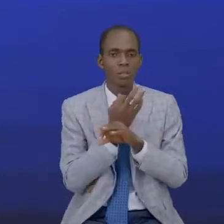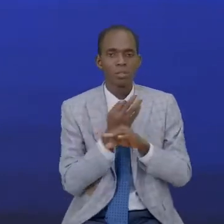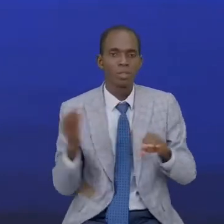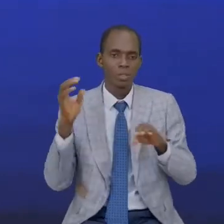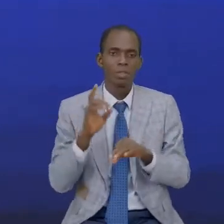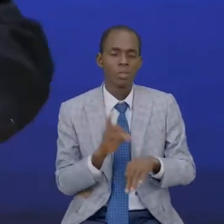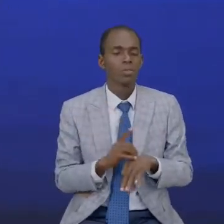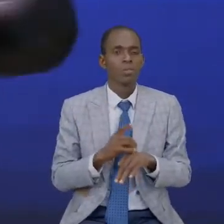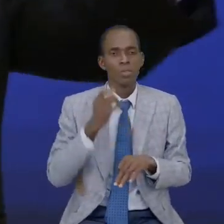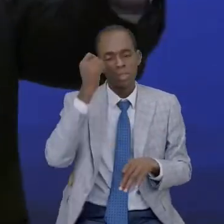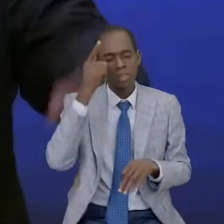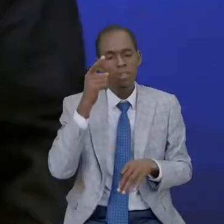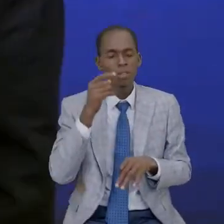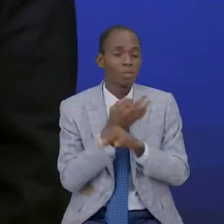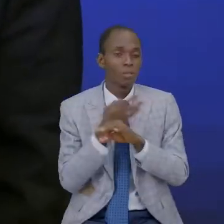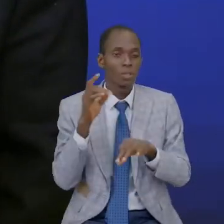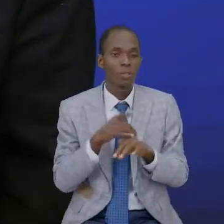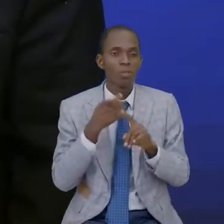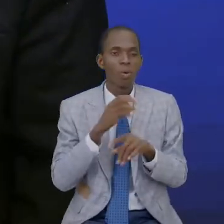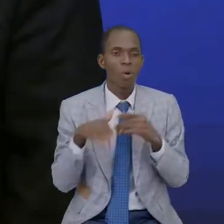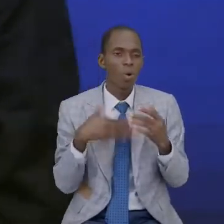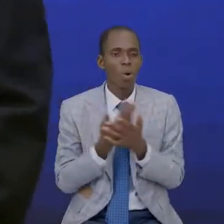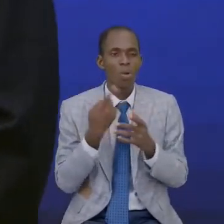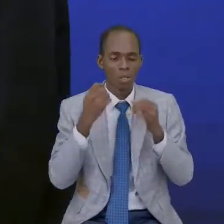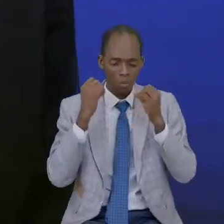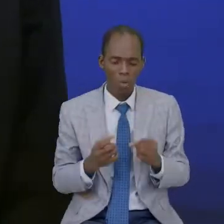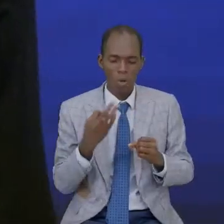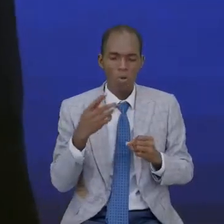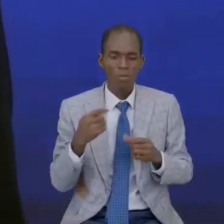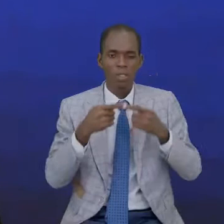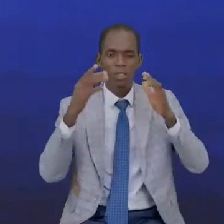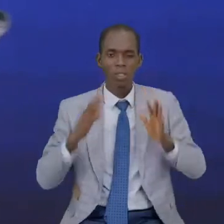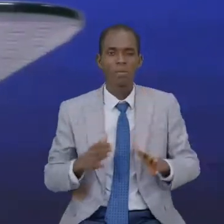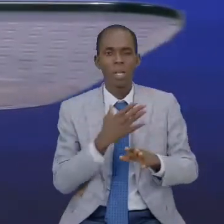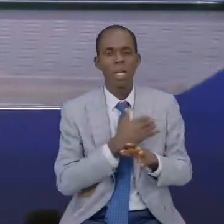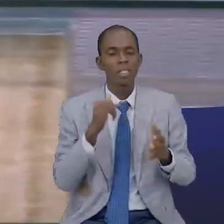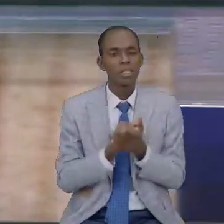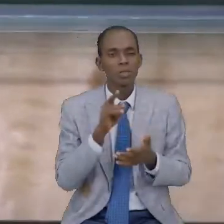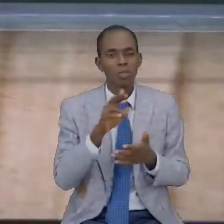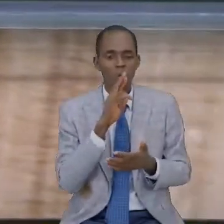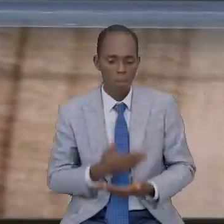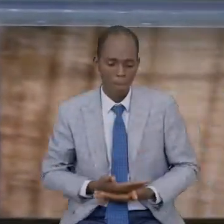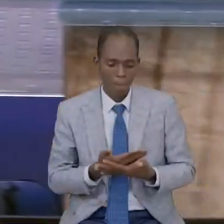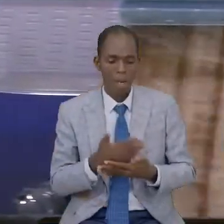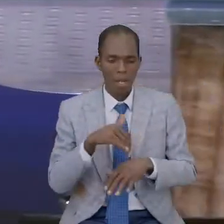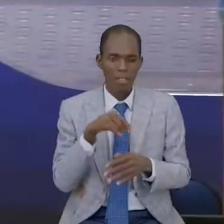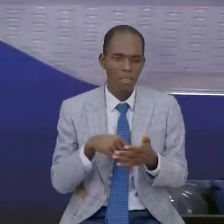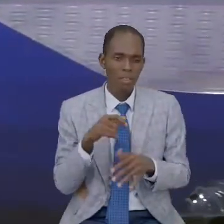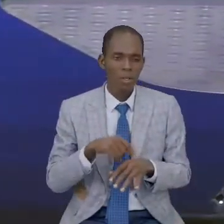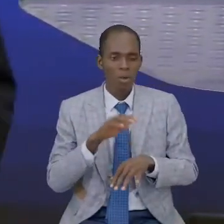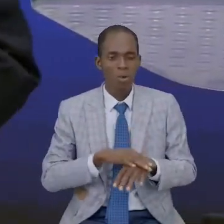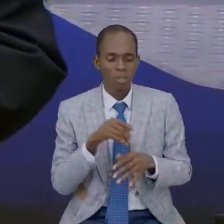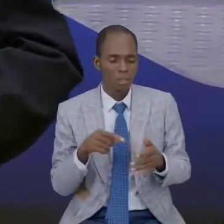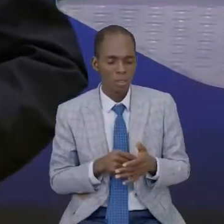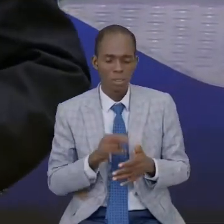freedom, emancipation from all the powers of the enemy. And that you are born at this time, on this side